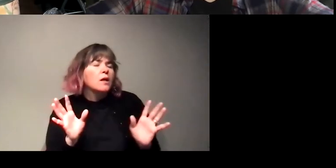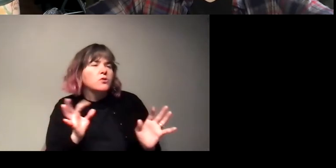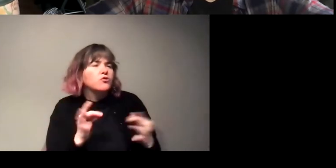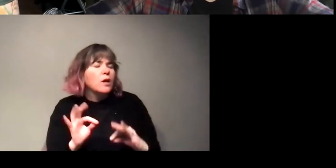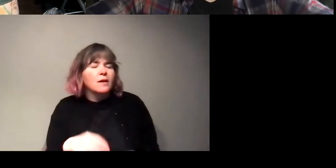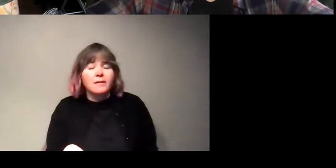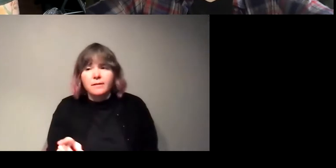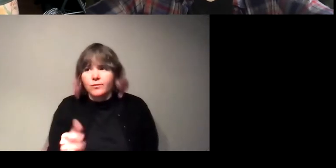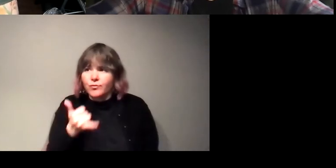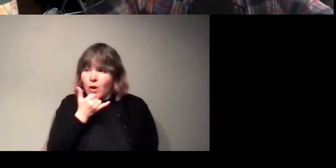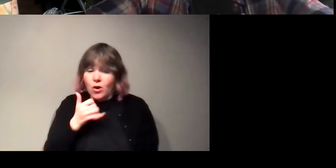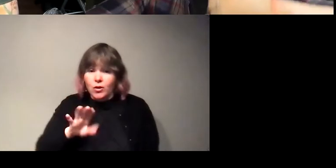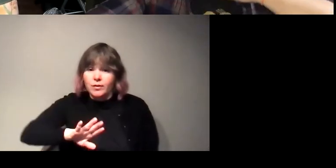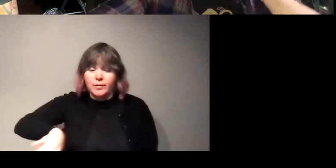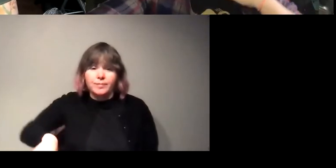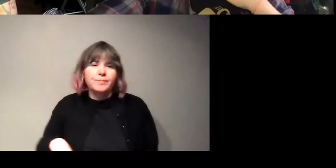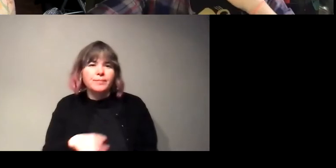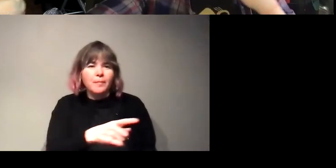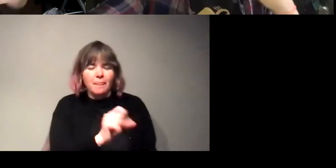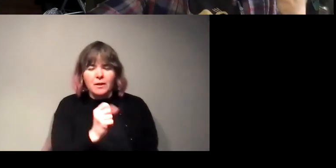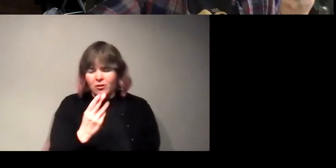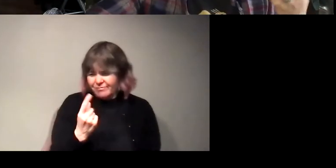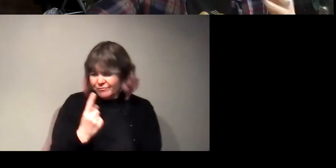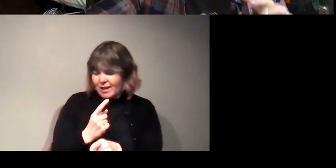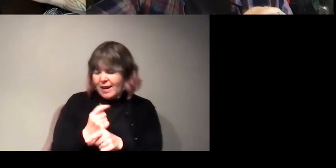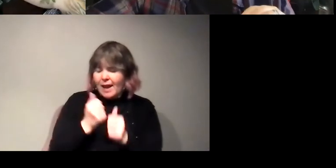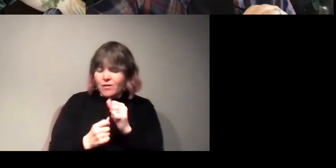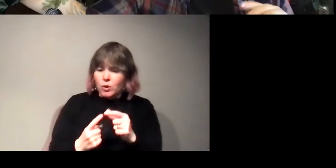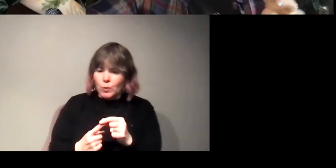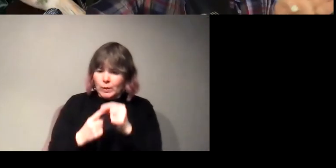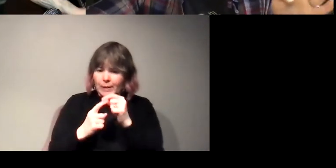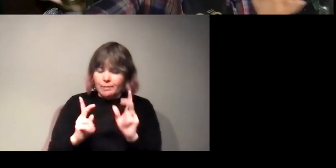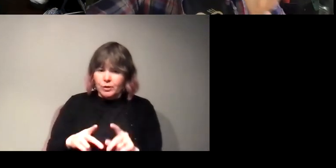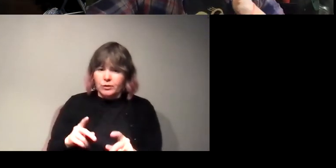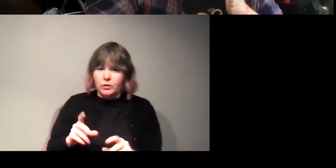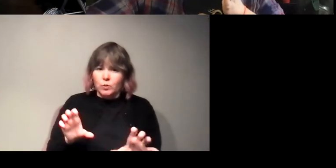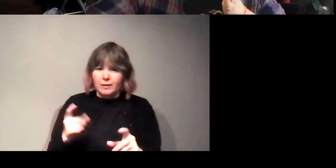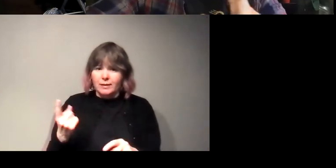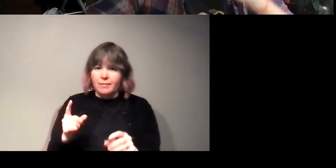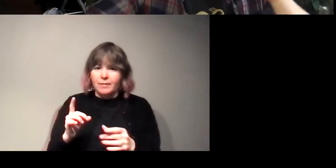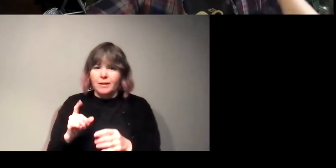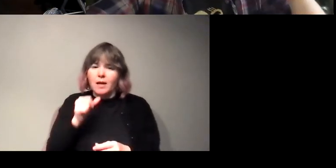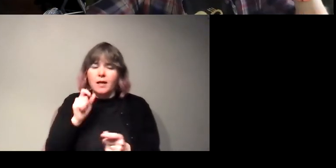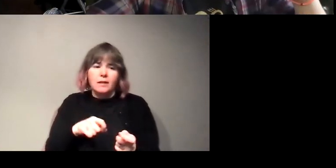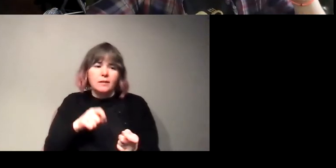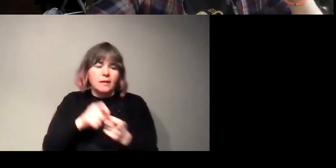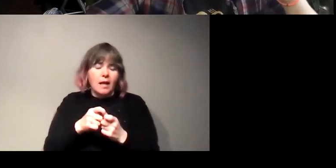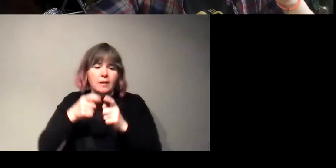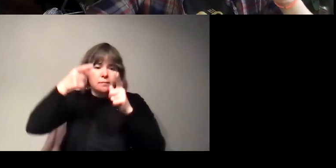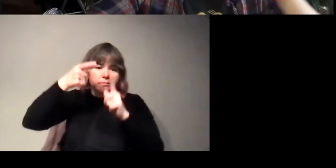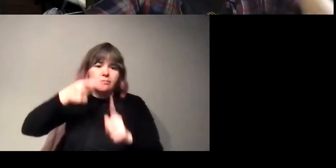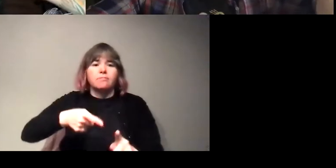wrong. Yeah. Every unique person that's doing something that isn't like right on like